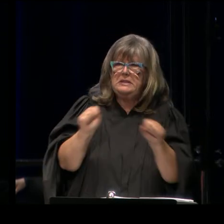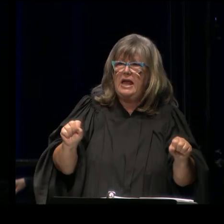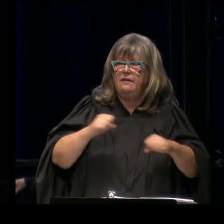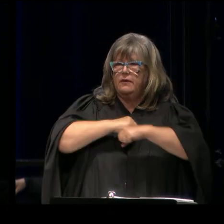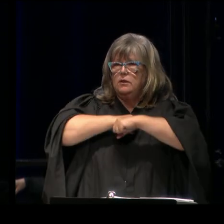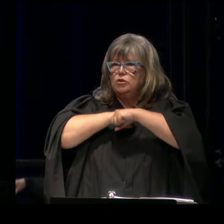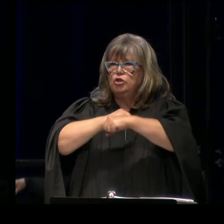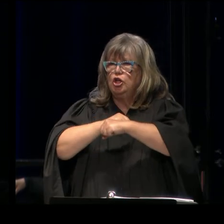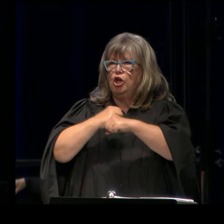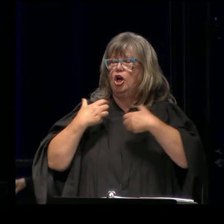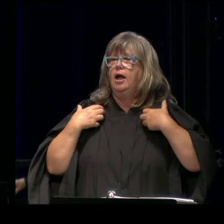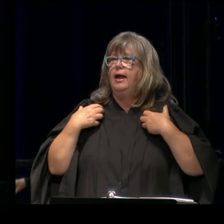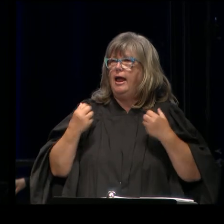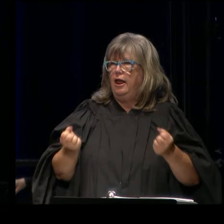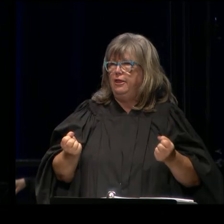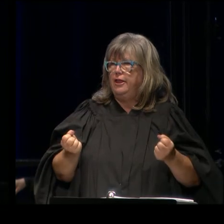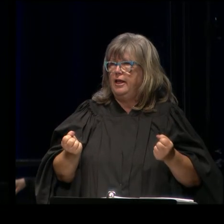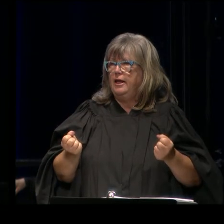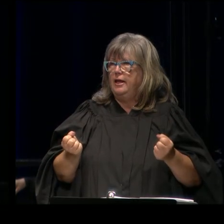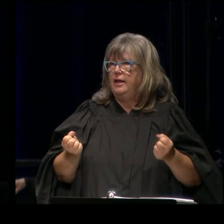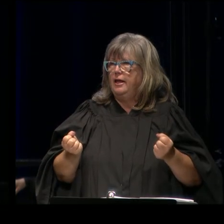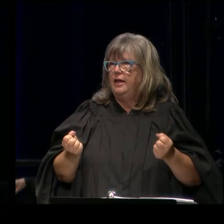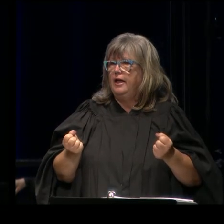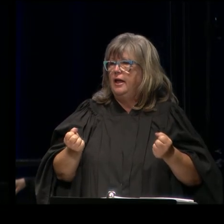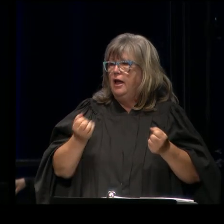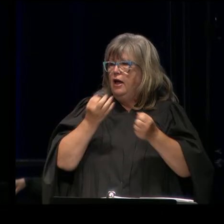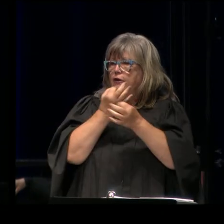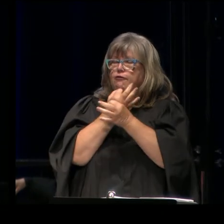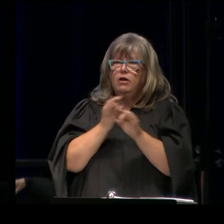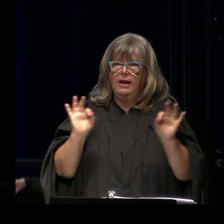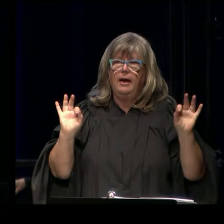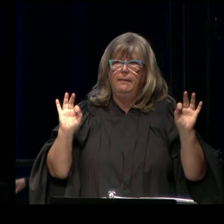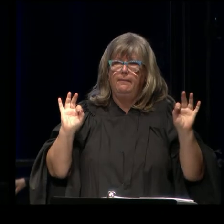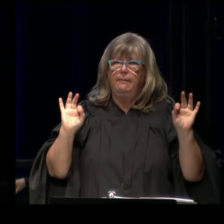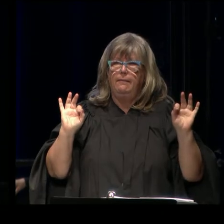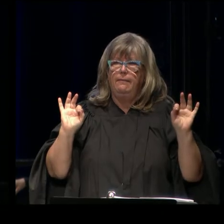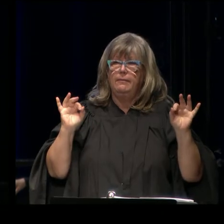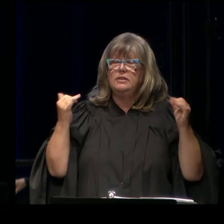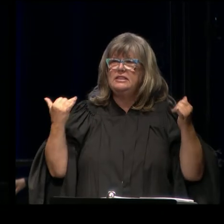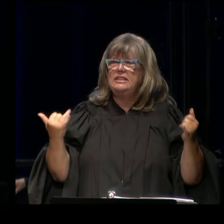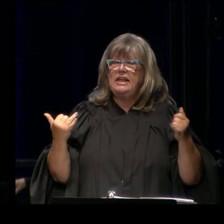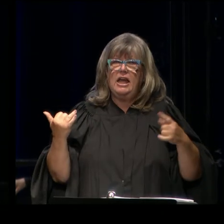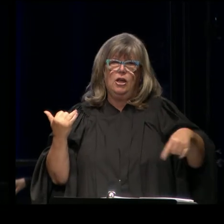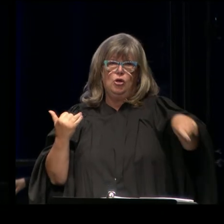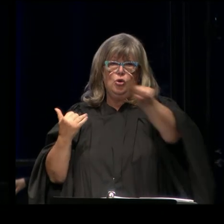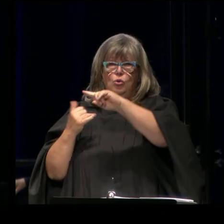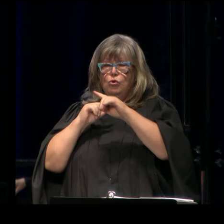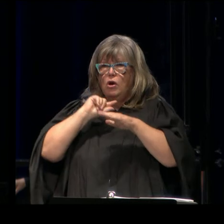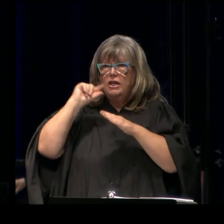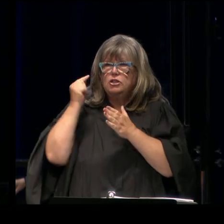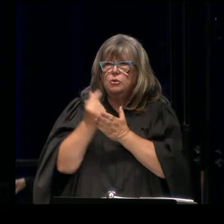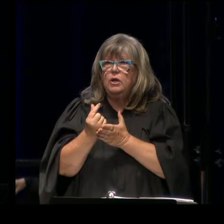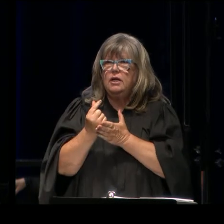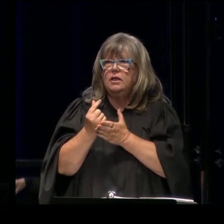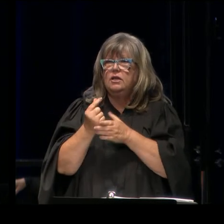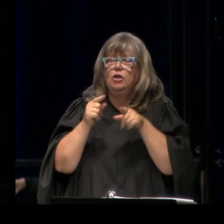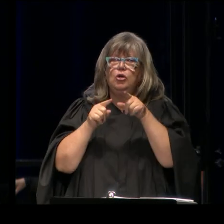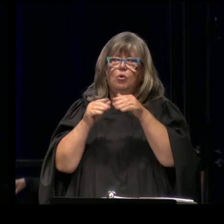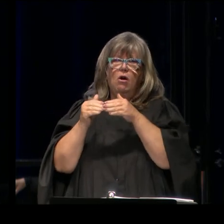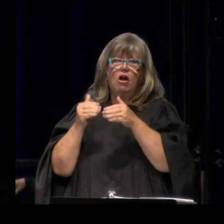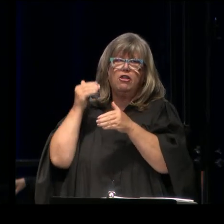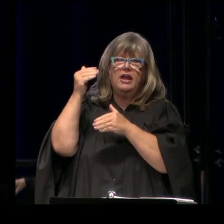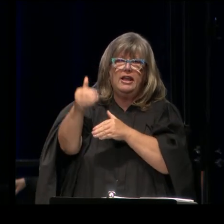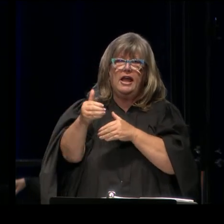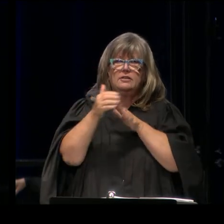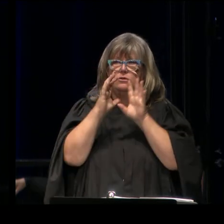most importantly, free one. Today, you are graduates, and you are the next generation